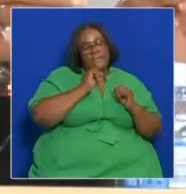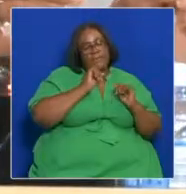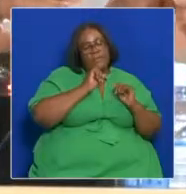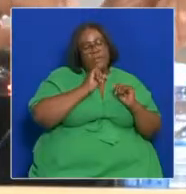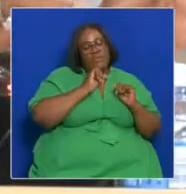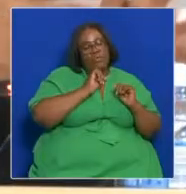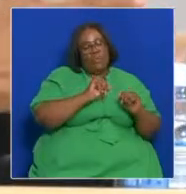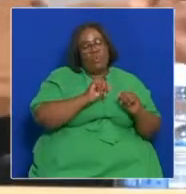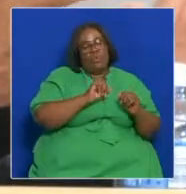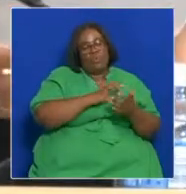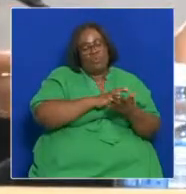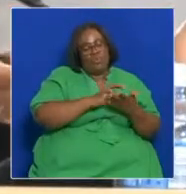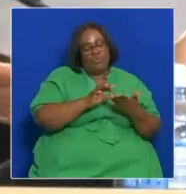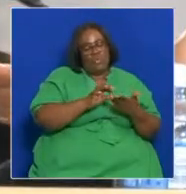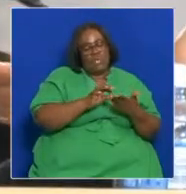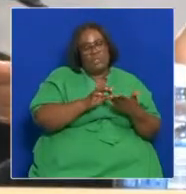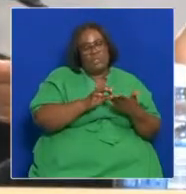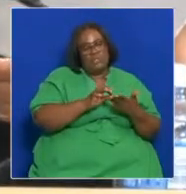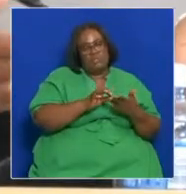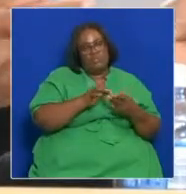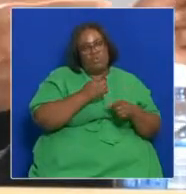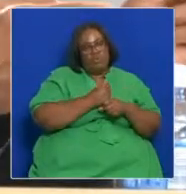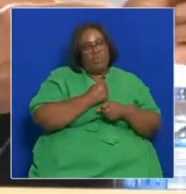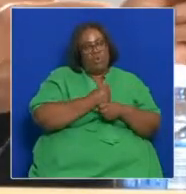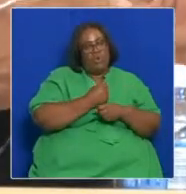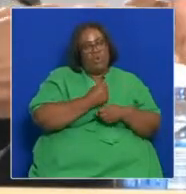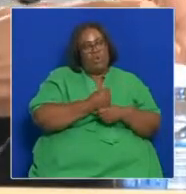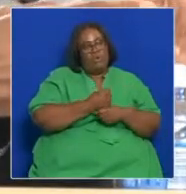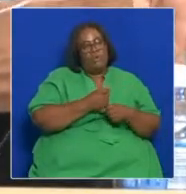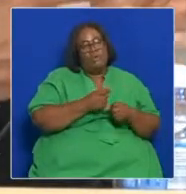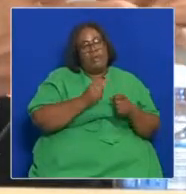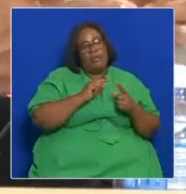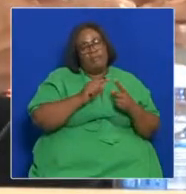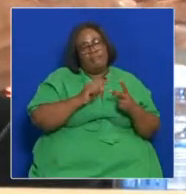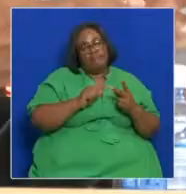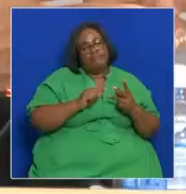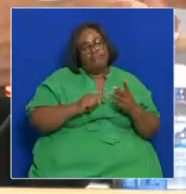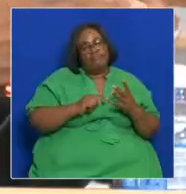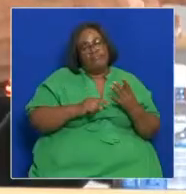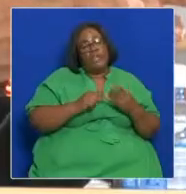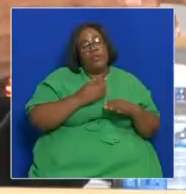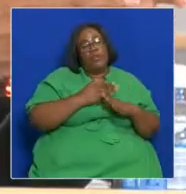employment, which sets out what your job is, you could have